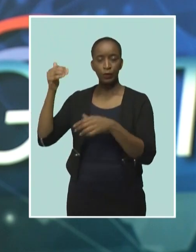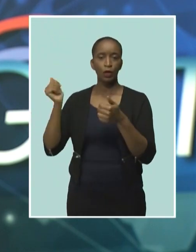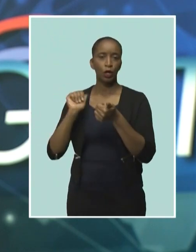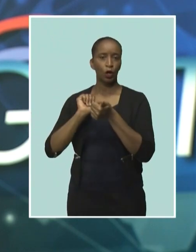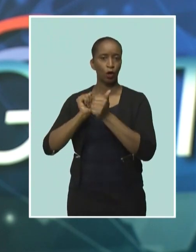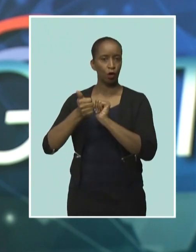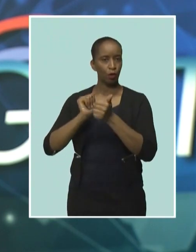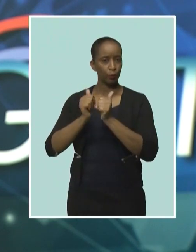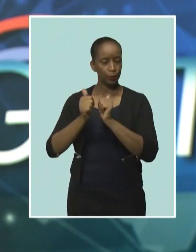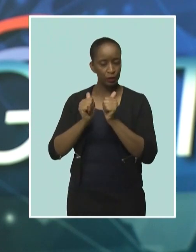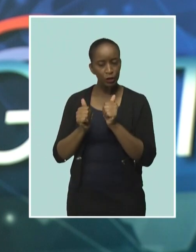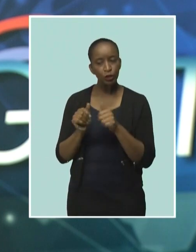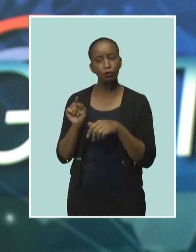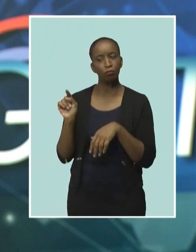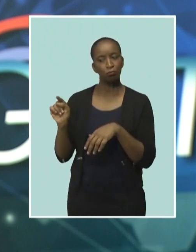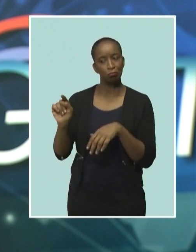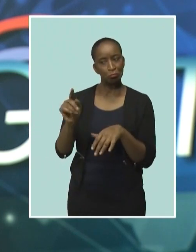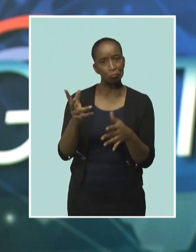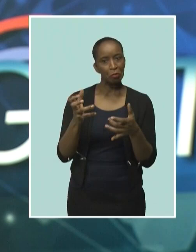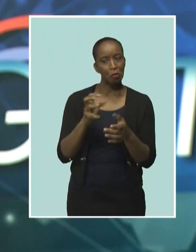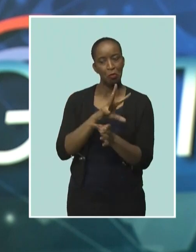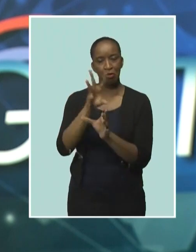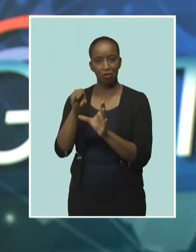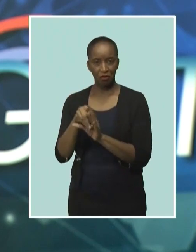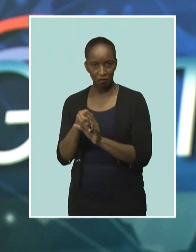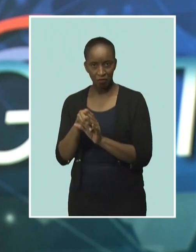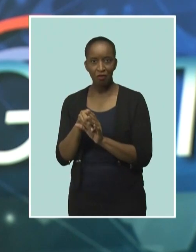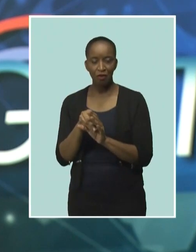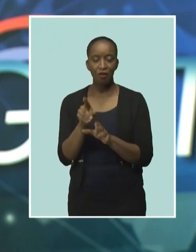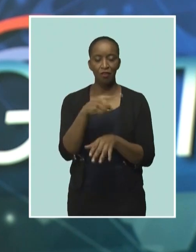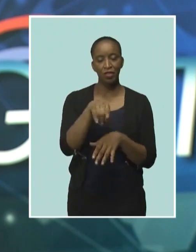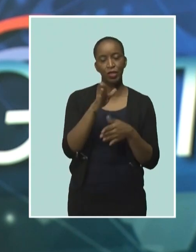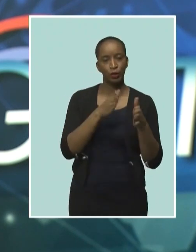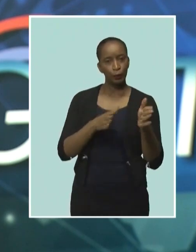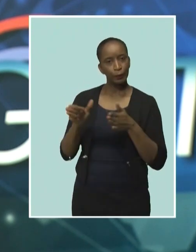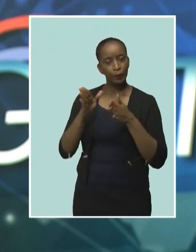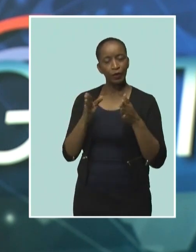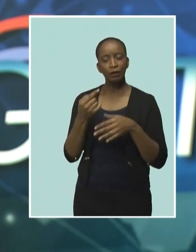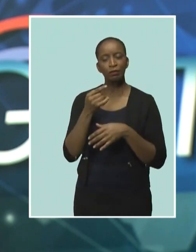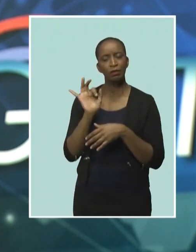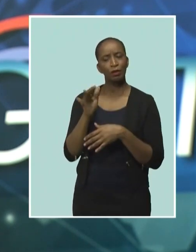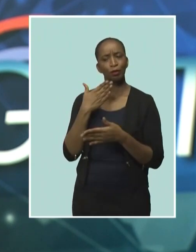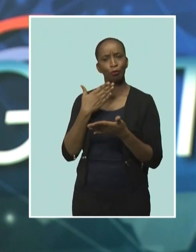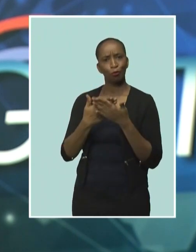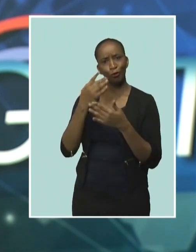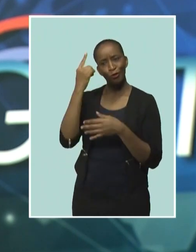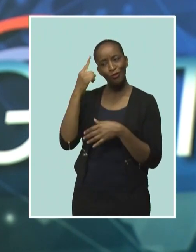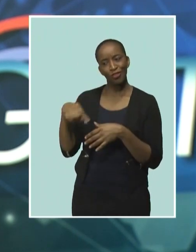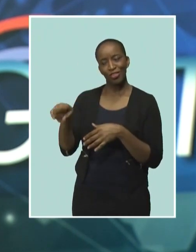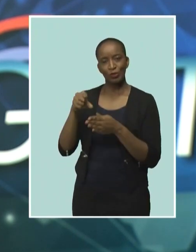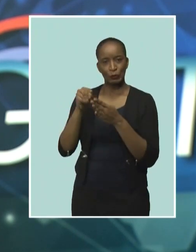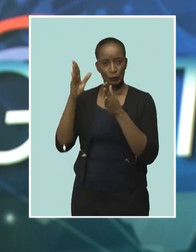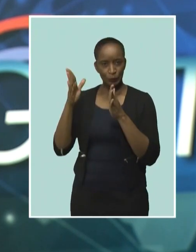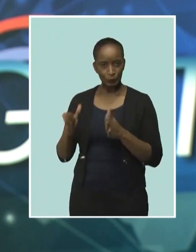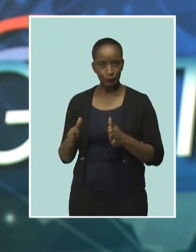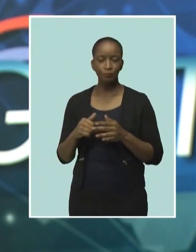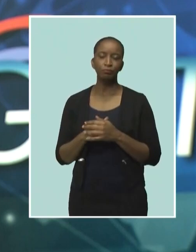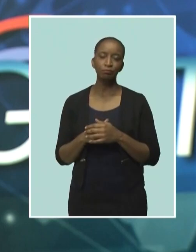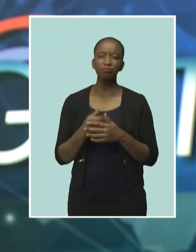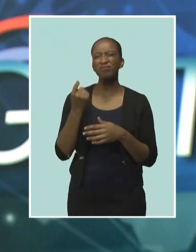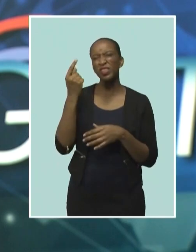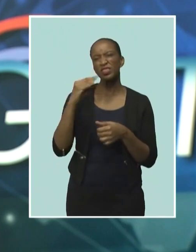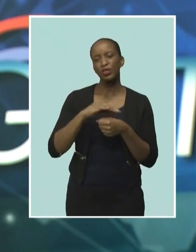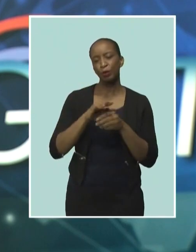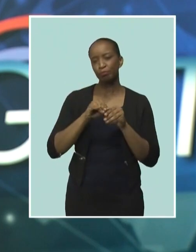great interest, with officials saying it has become quite useful for students. After a break due to the COVID-19 pandemic, General